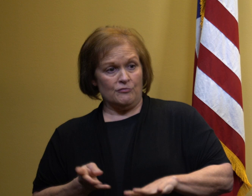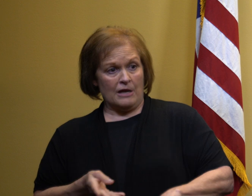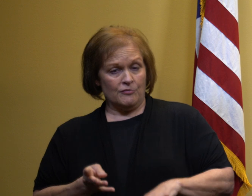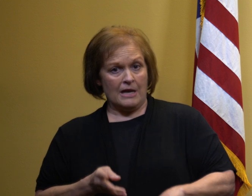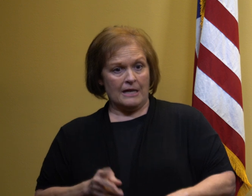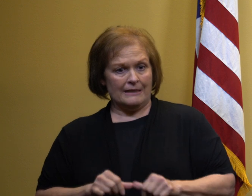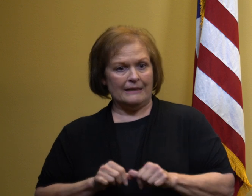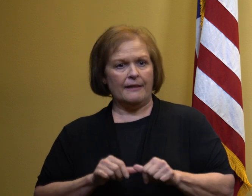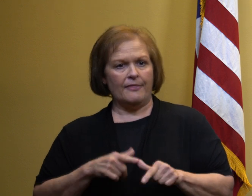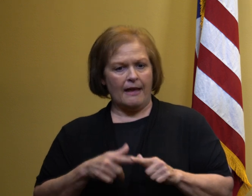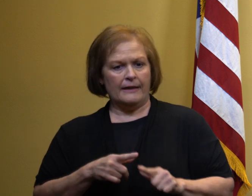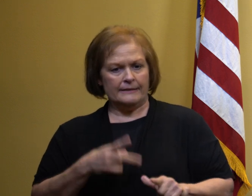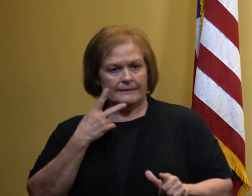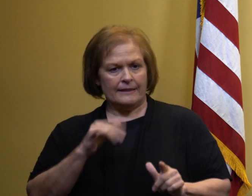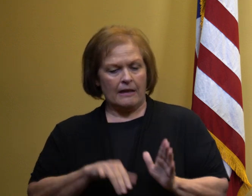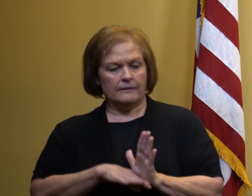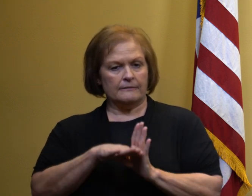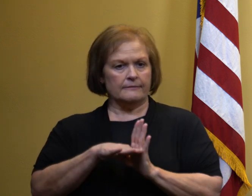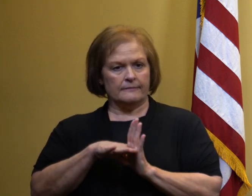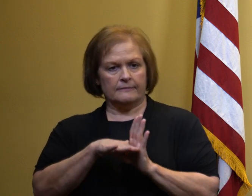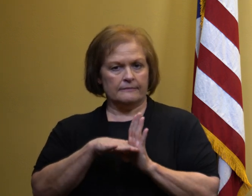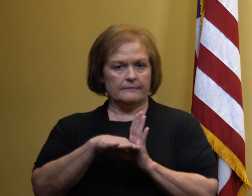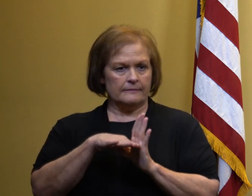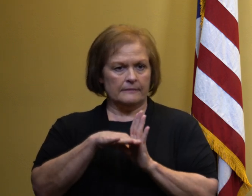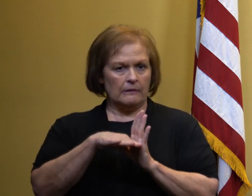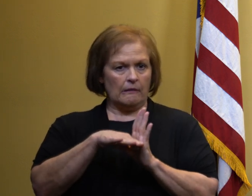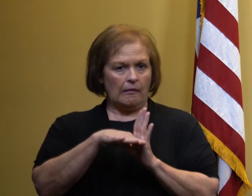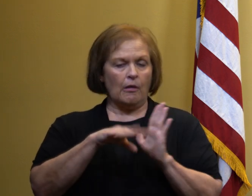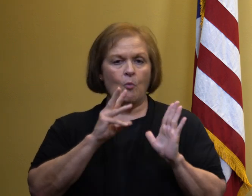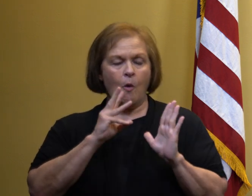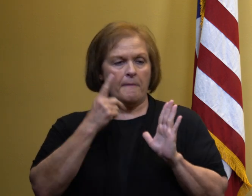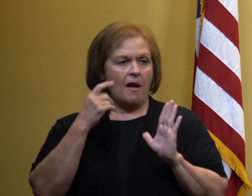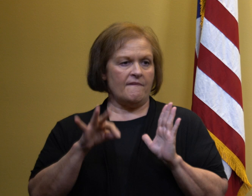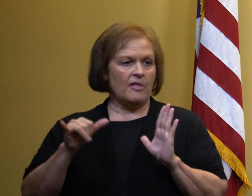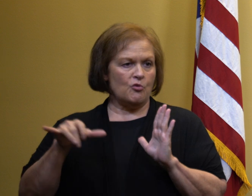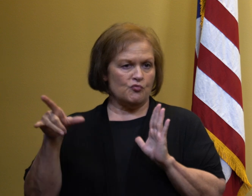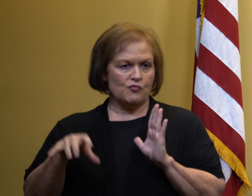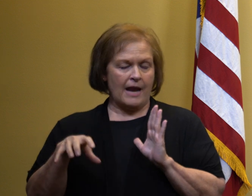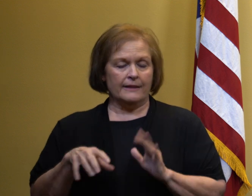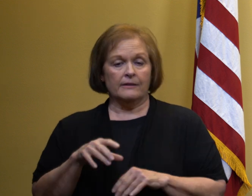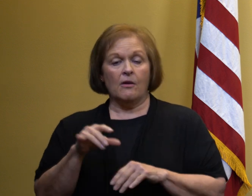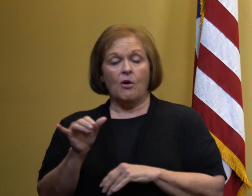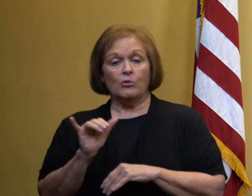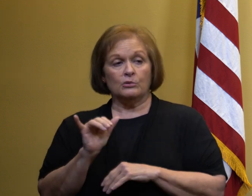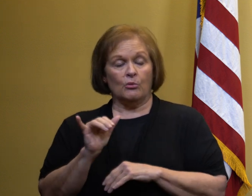again, retaining water that we were receiving due to rainfall. And I also just wanted to